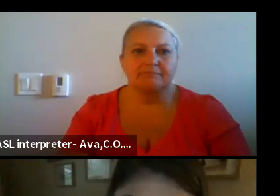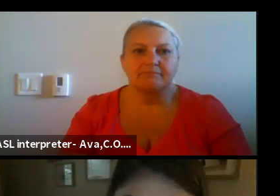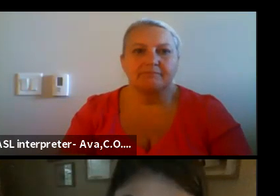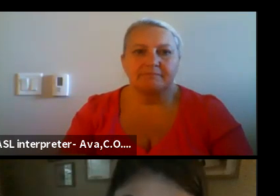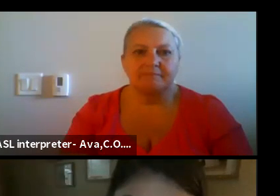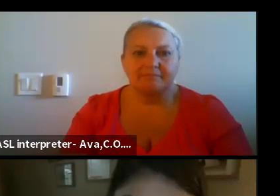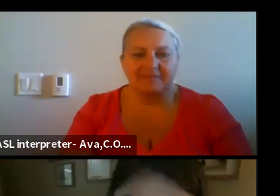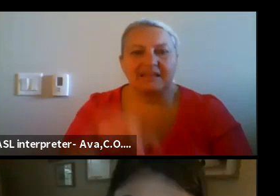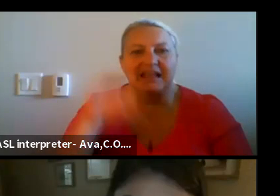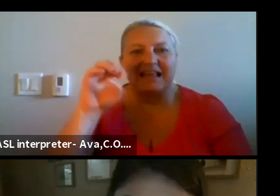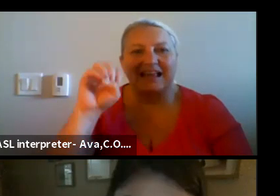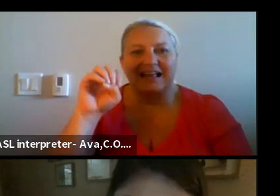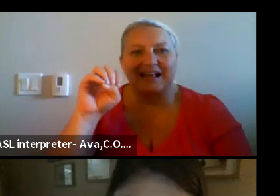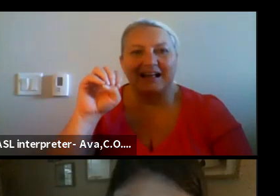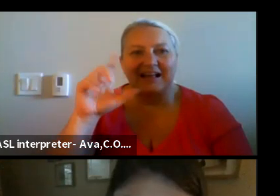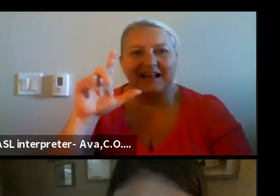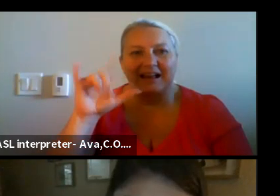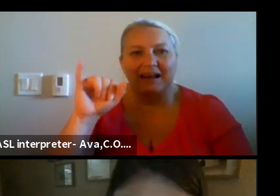Ellipses.